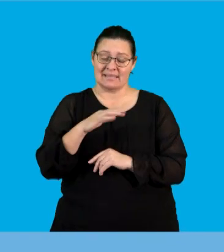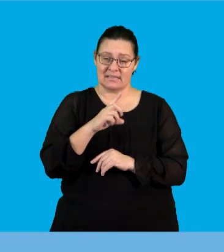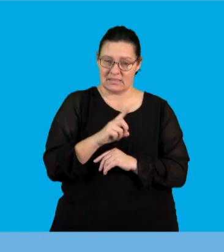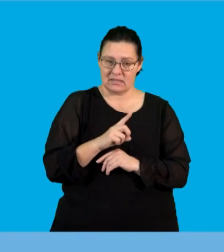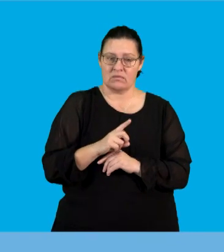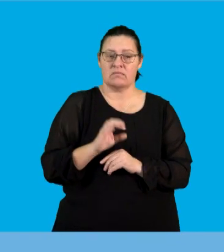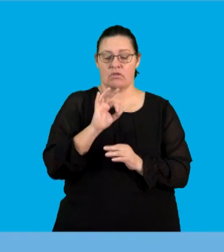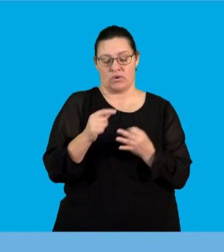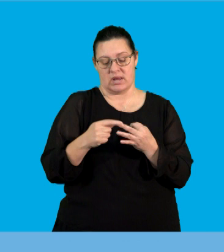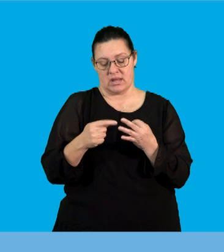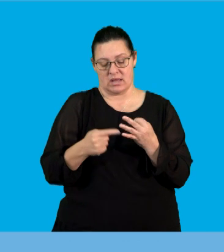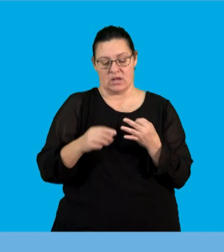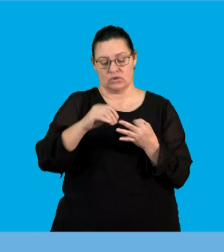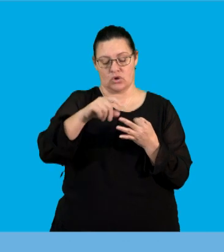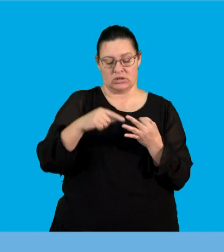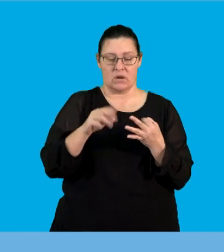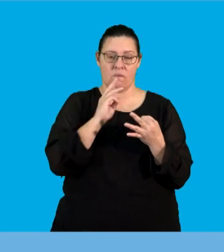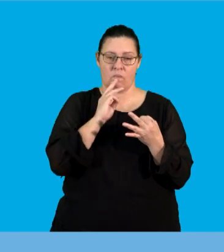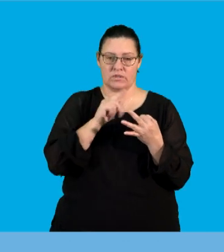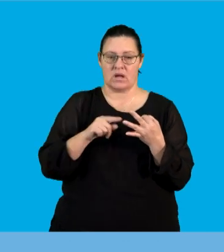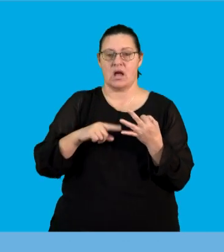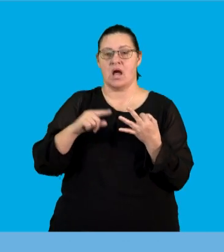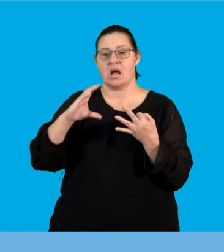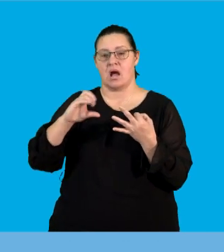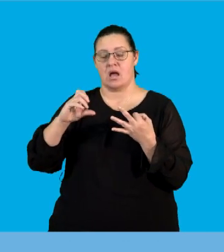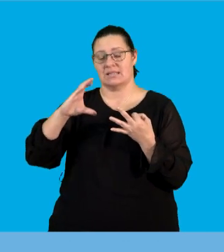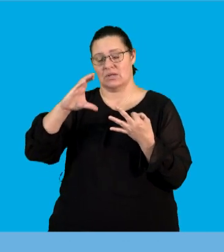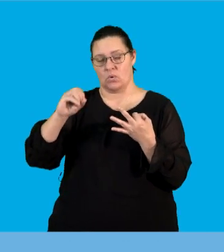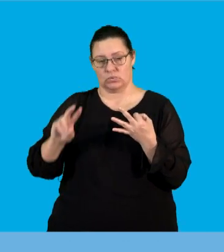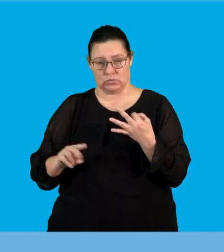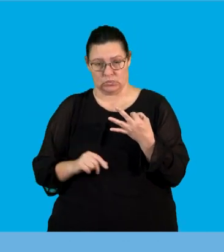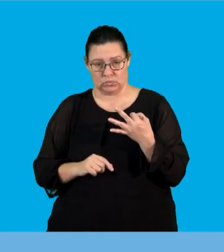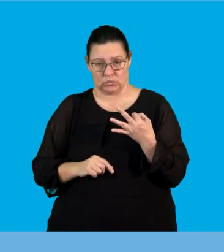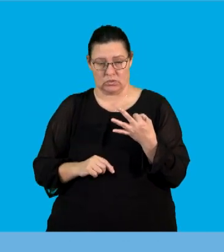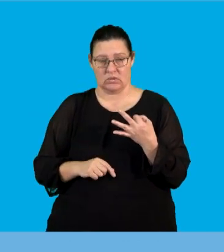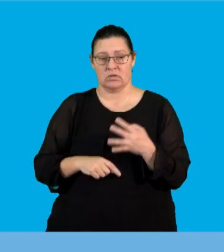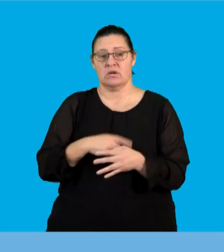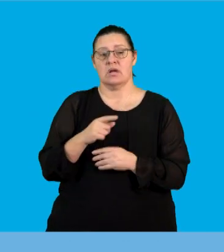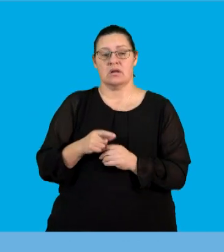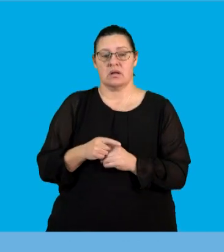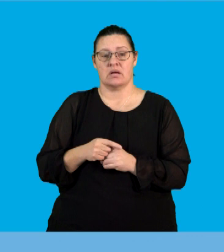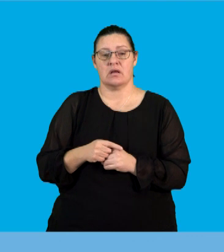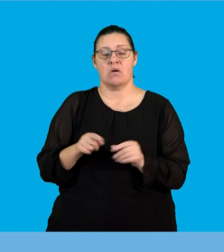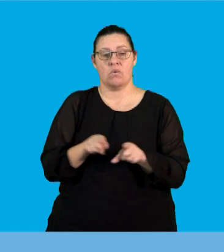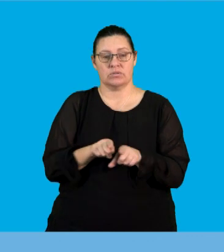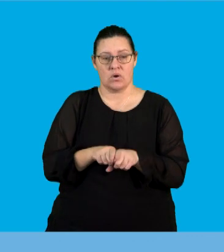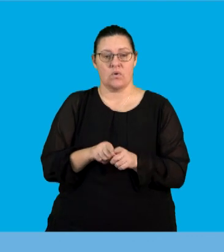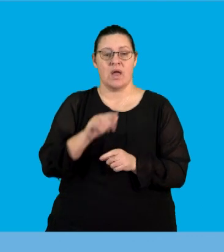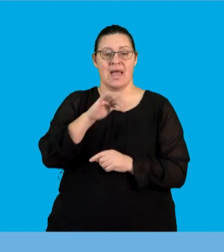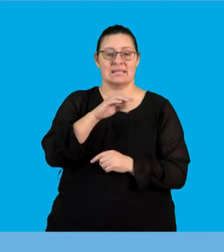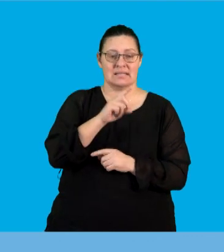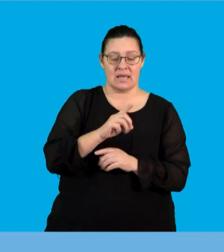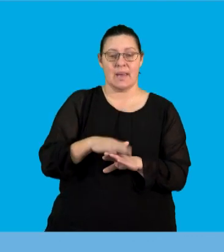acid, we're forming 3 products: salt, water, and carbon dioxide. And then also, we use acid